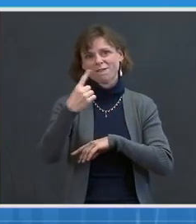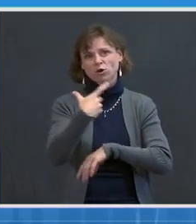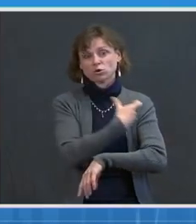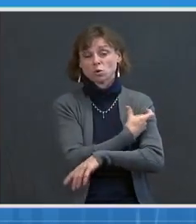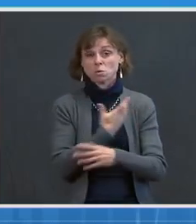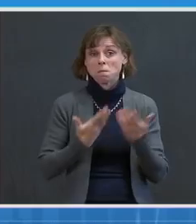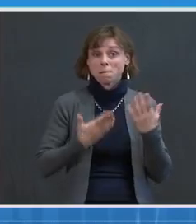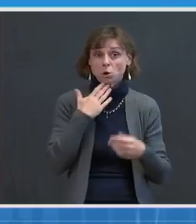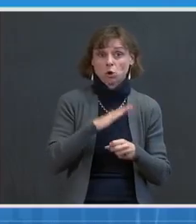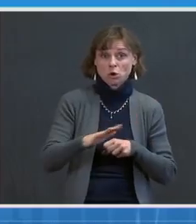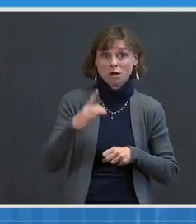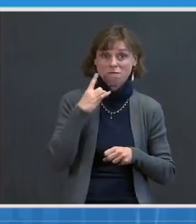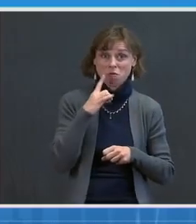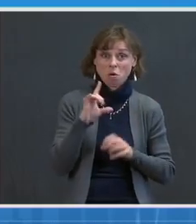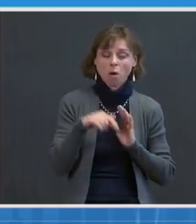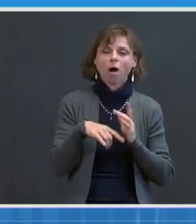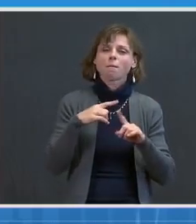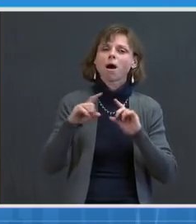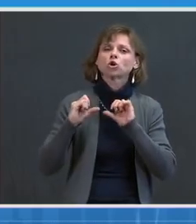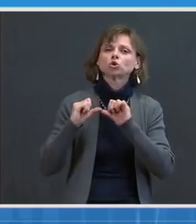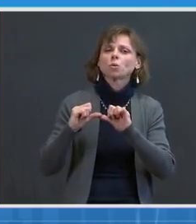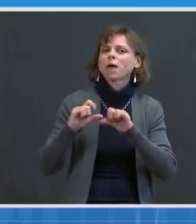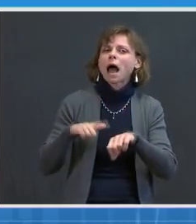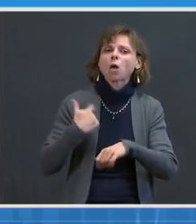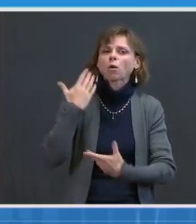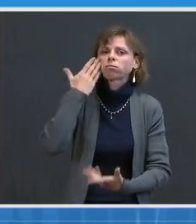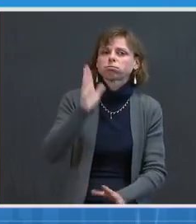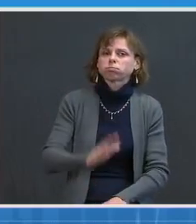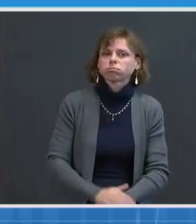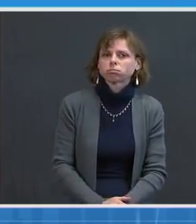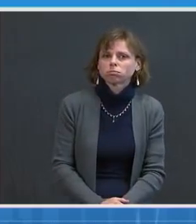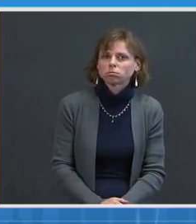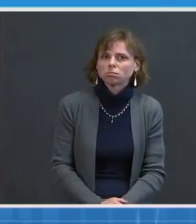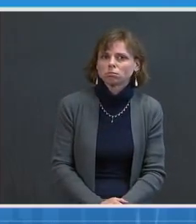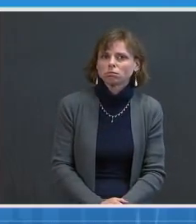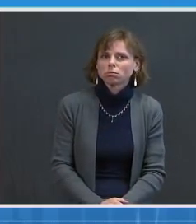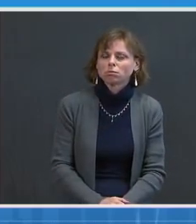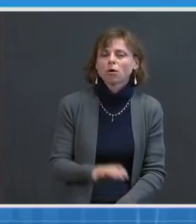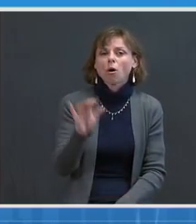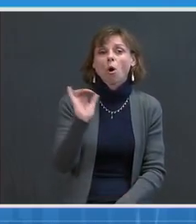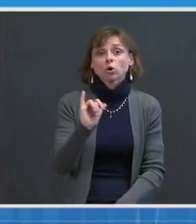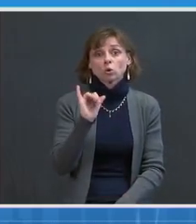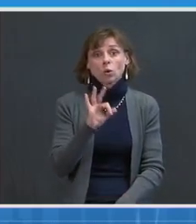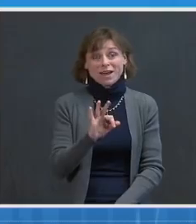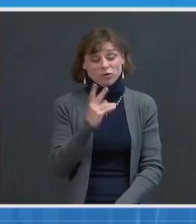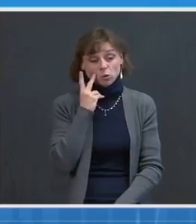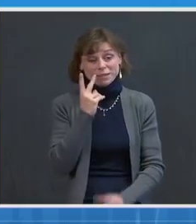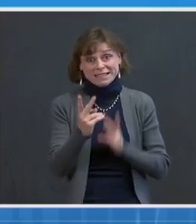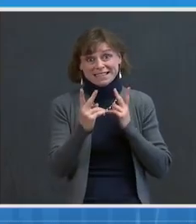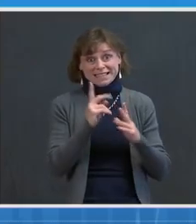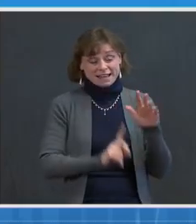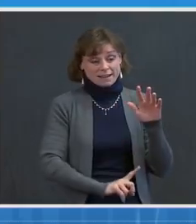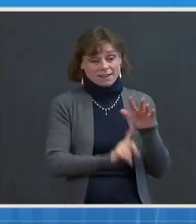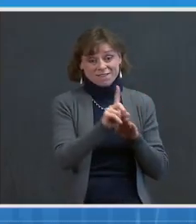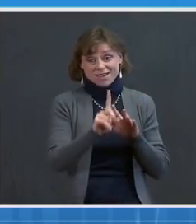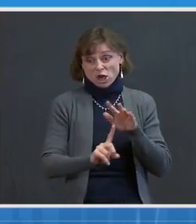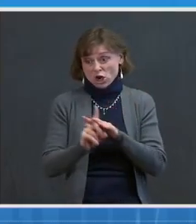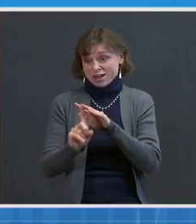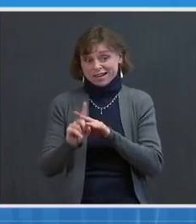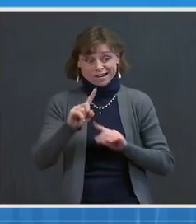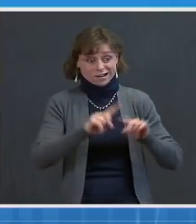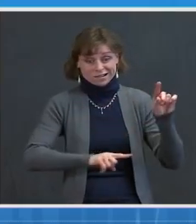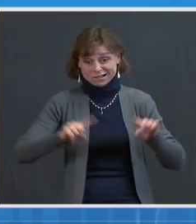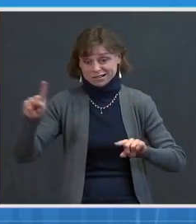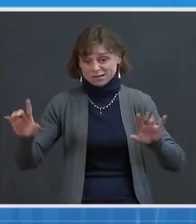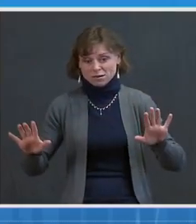protection, but we don't know what the durability is. Also, when you're dealing with variants, you want a considerable cushion of